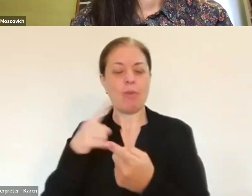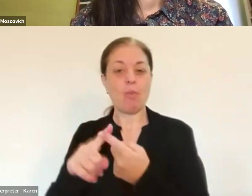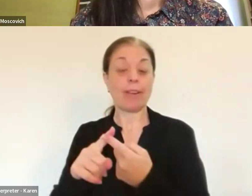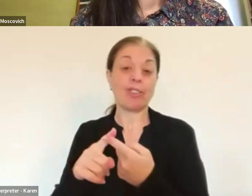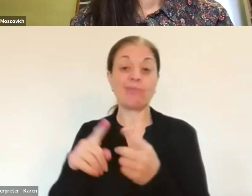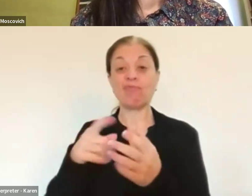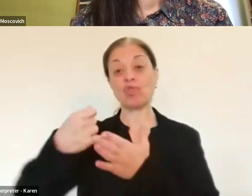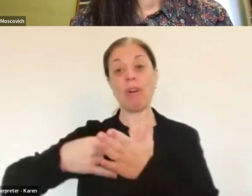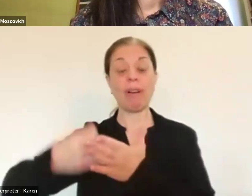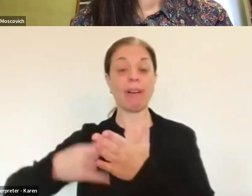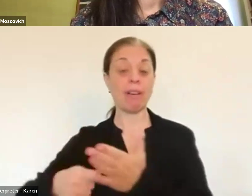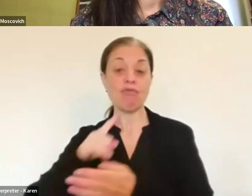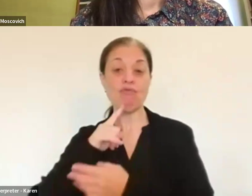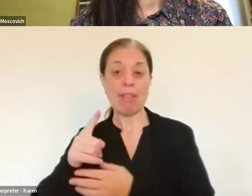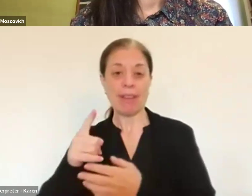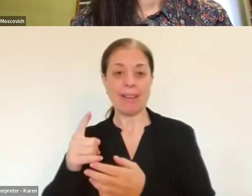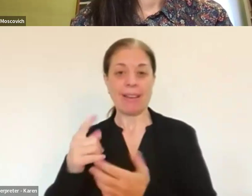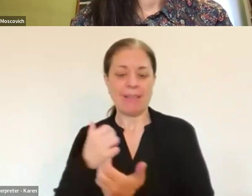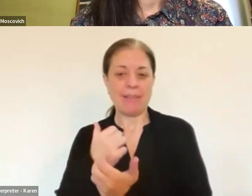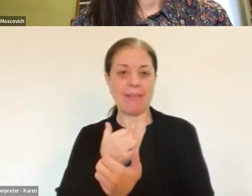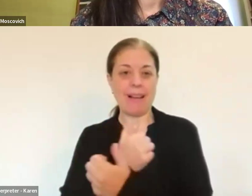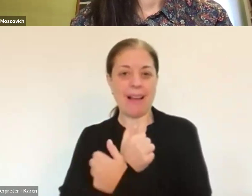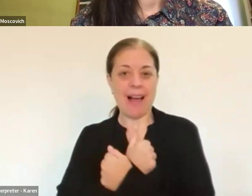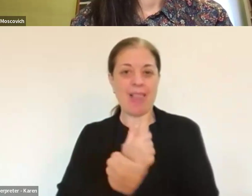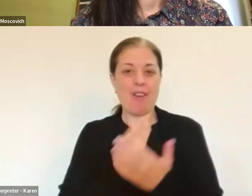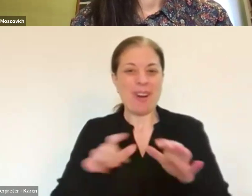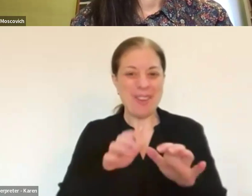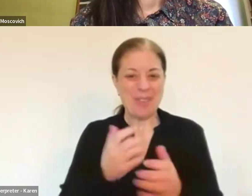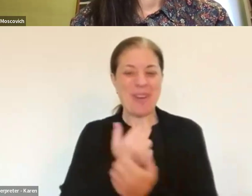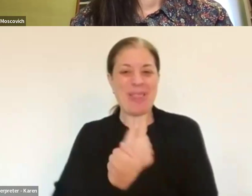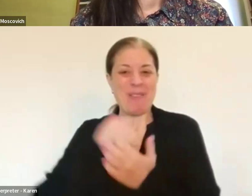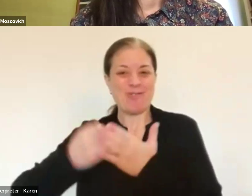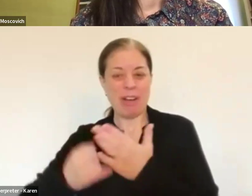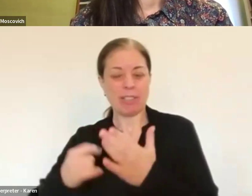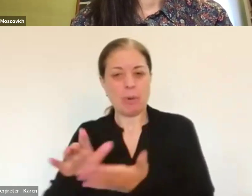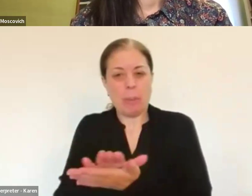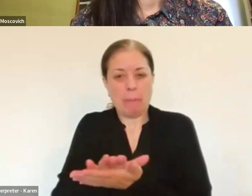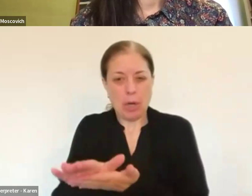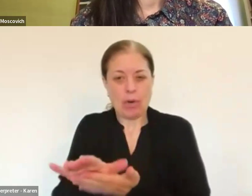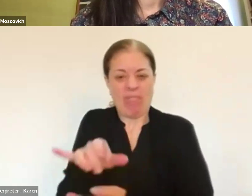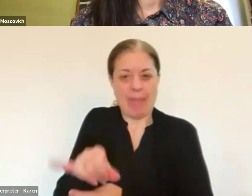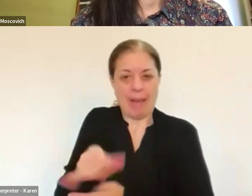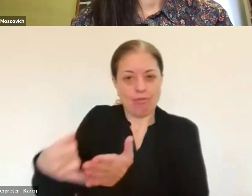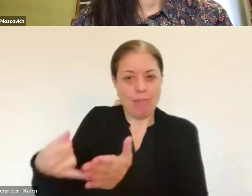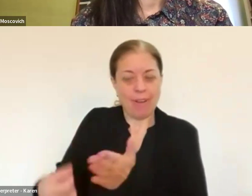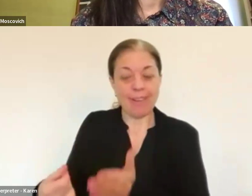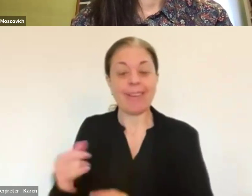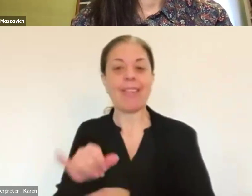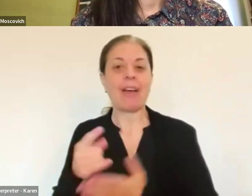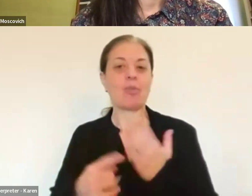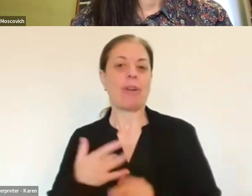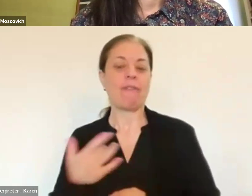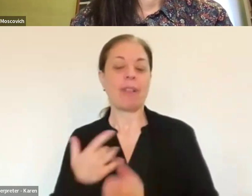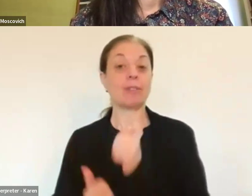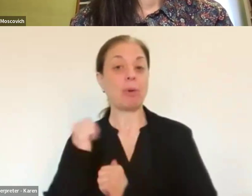start drawing and really, I love what I do. I love drawing. So it's just purely that. And that's always what I feel is